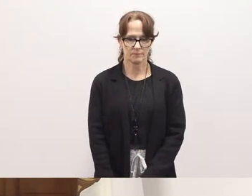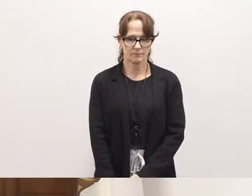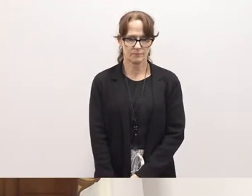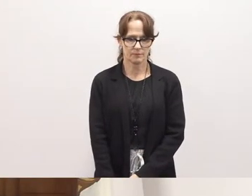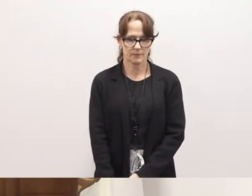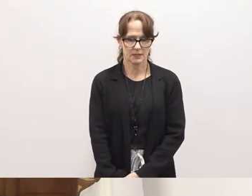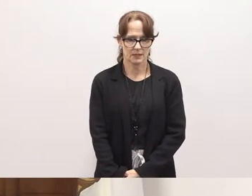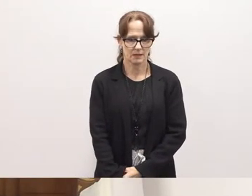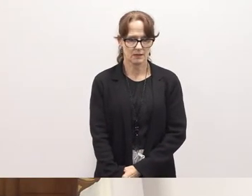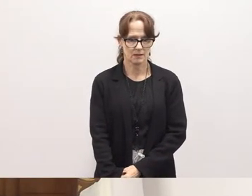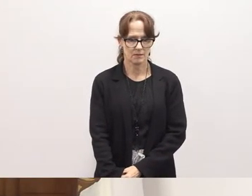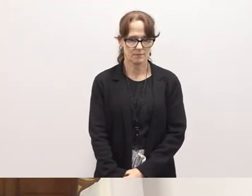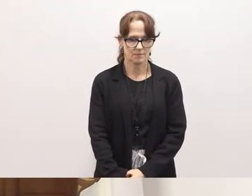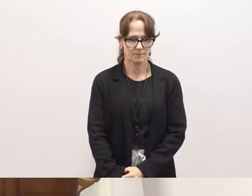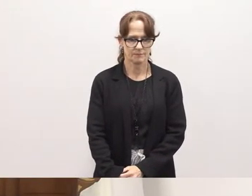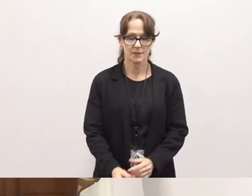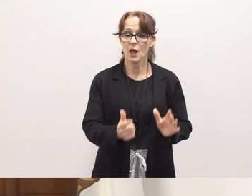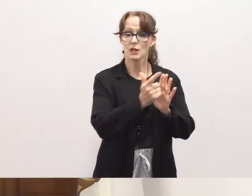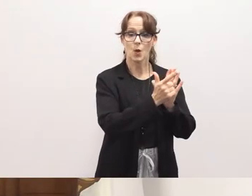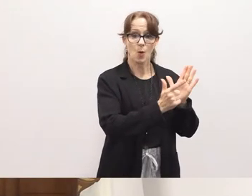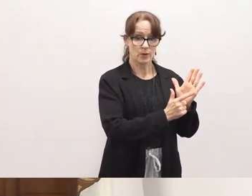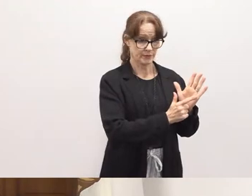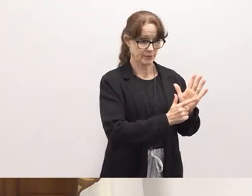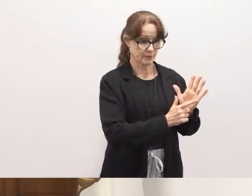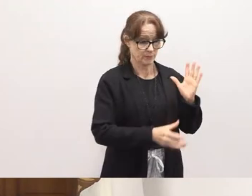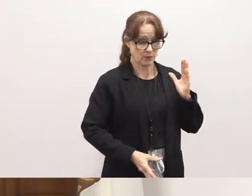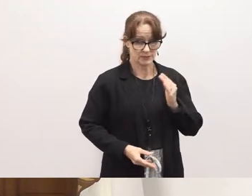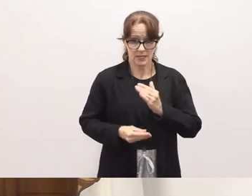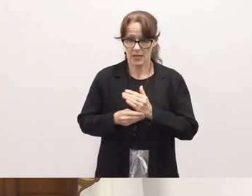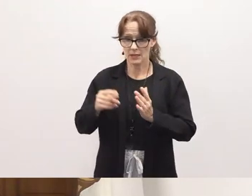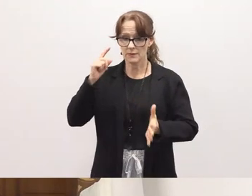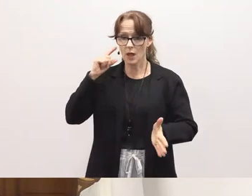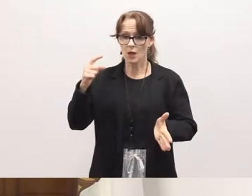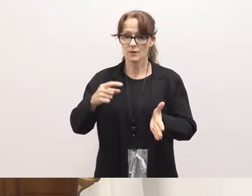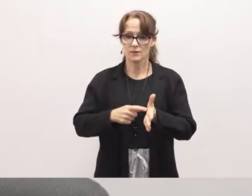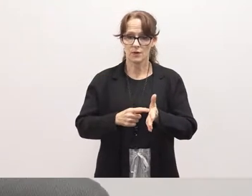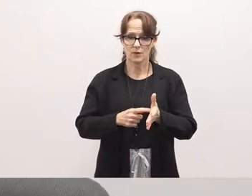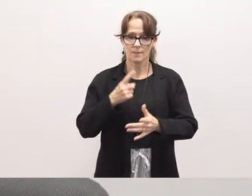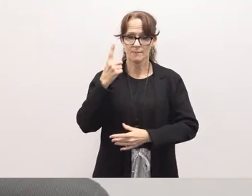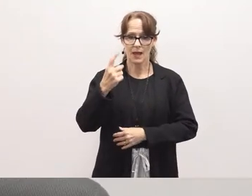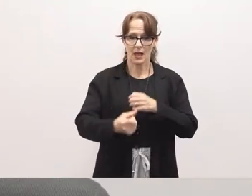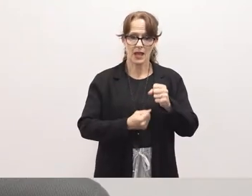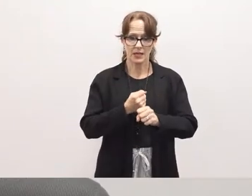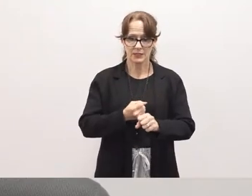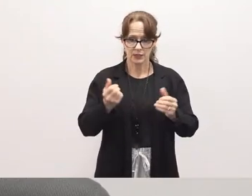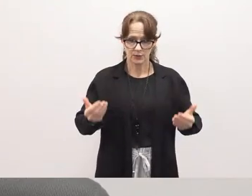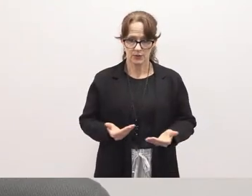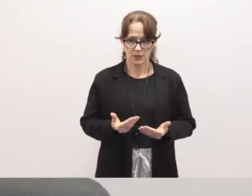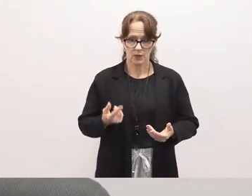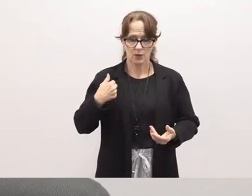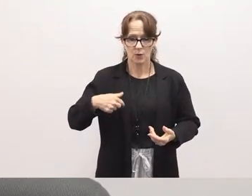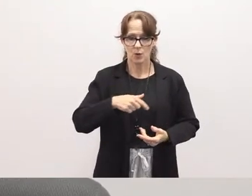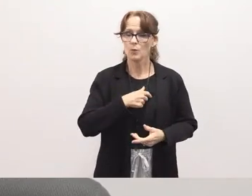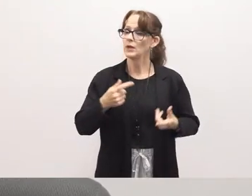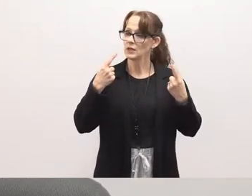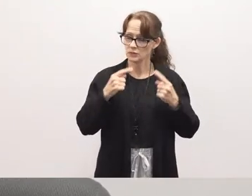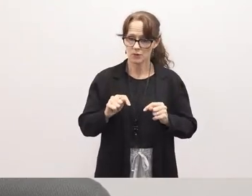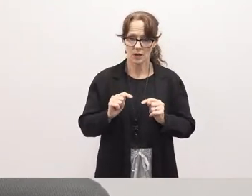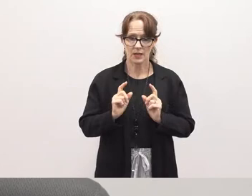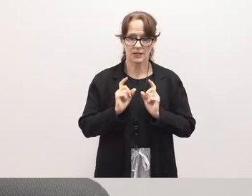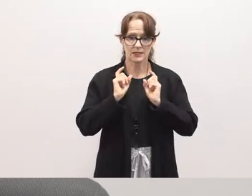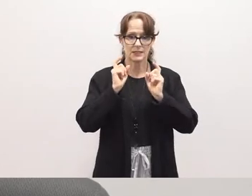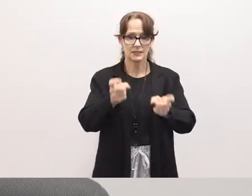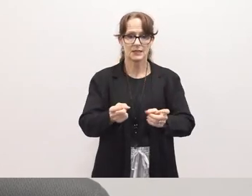Can I add to that? And that is what I've noticed in my year plus here is that we try to get as much